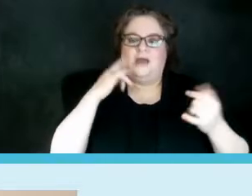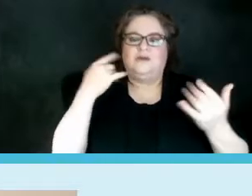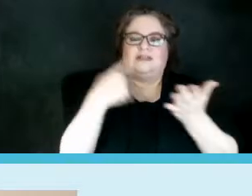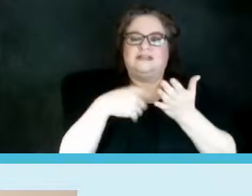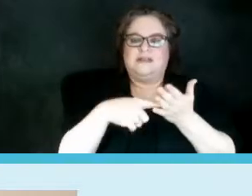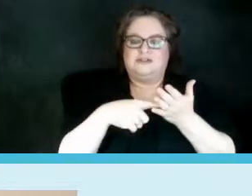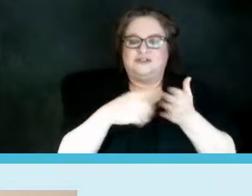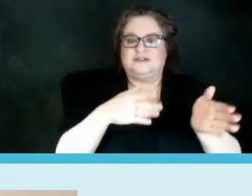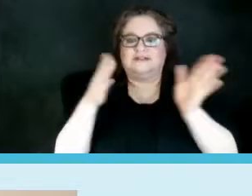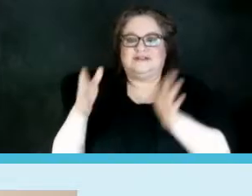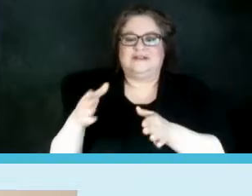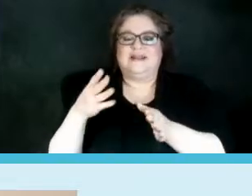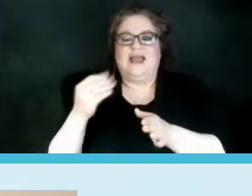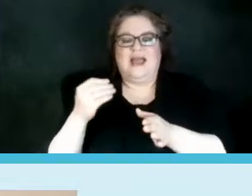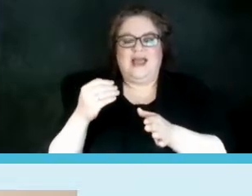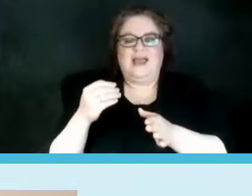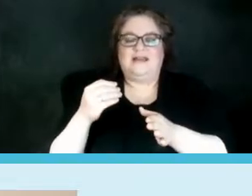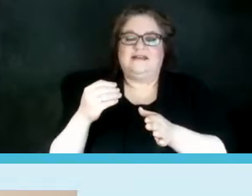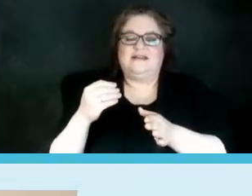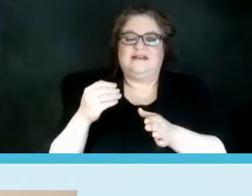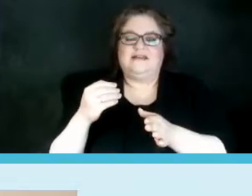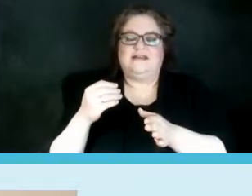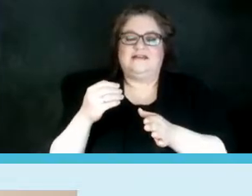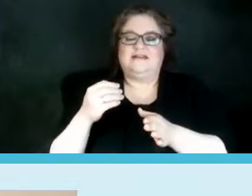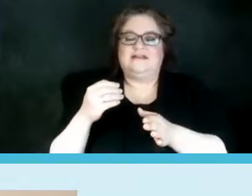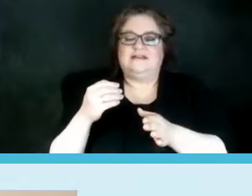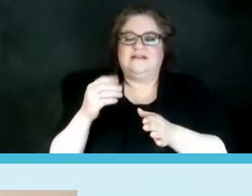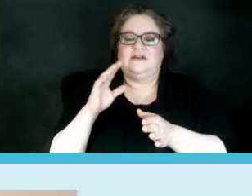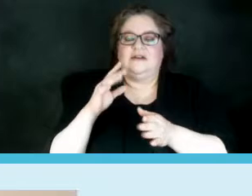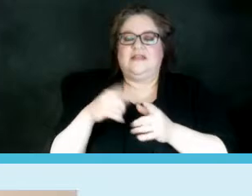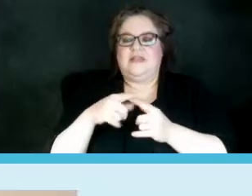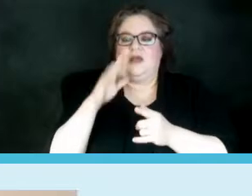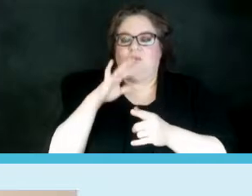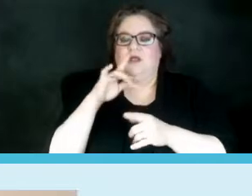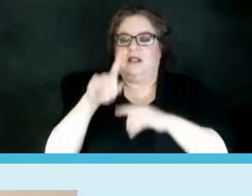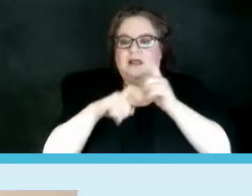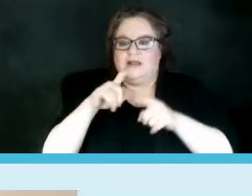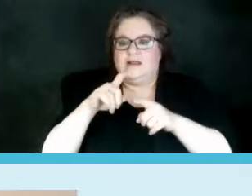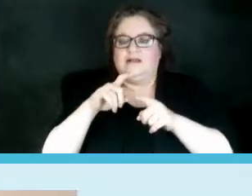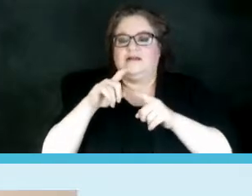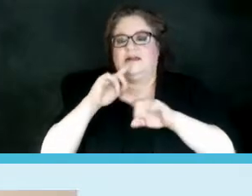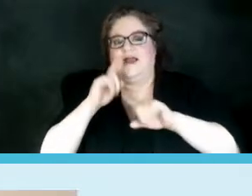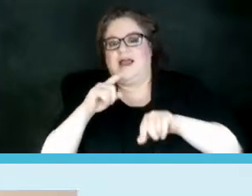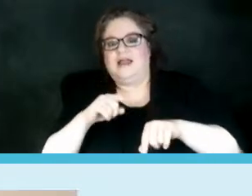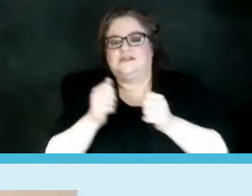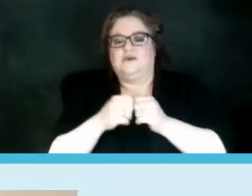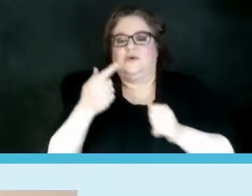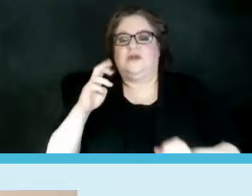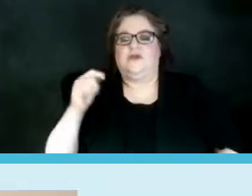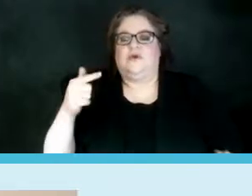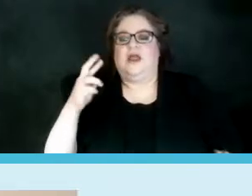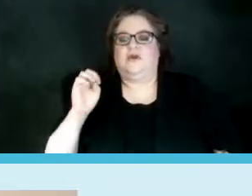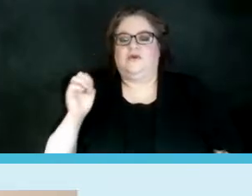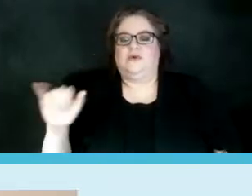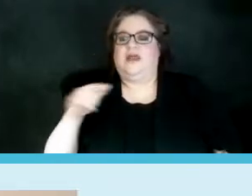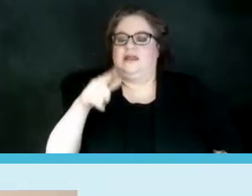move next into the Q&A section will Greg Ray will moderate